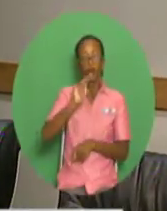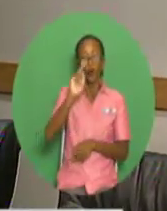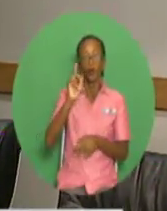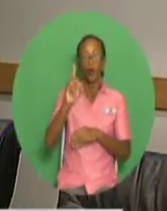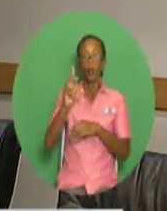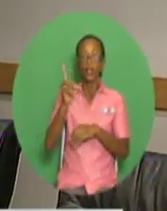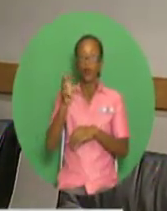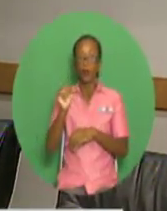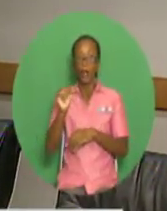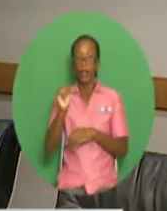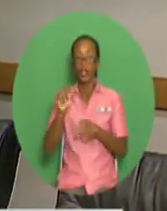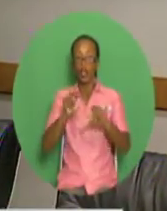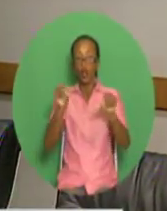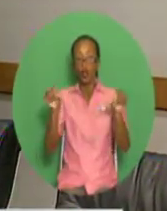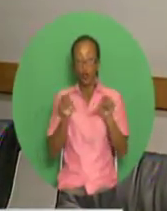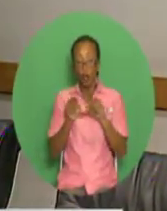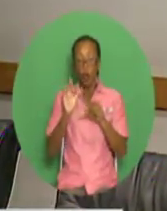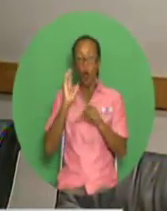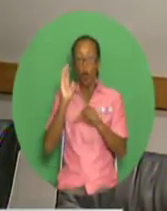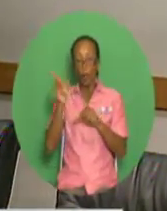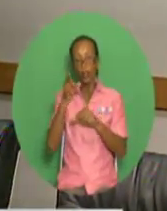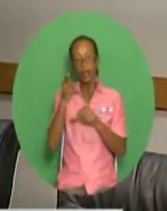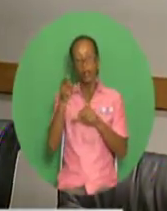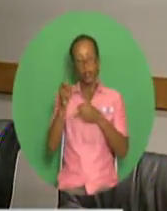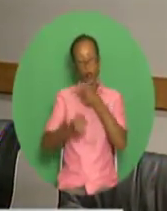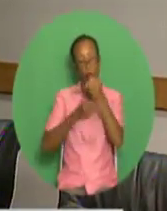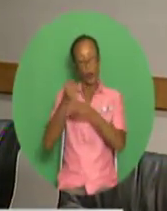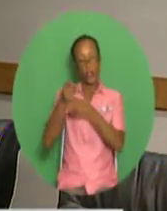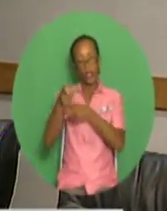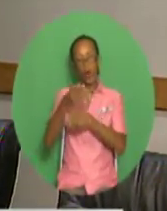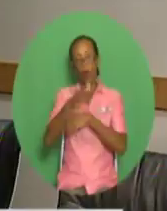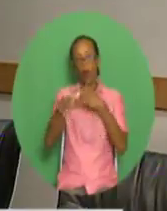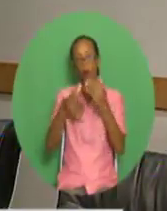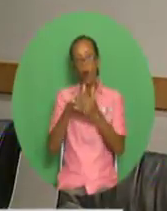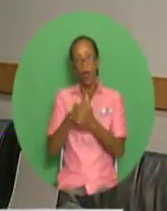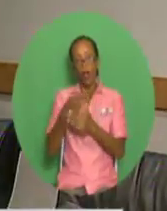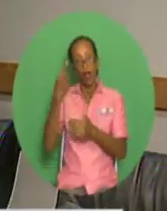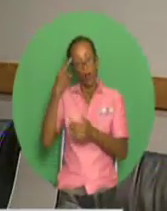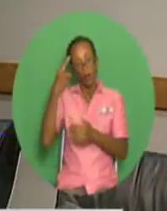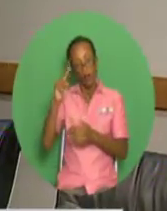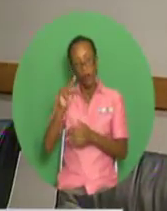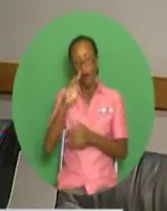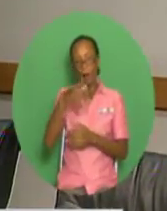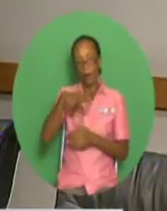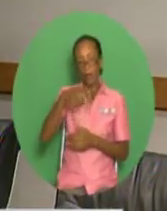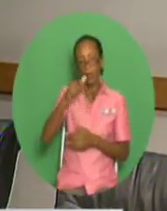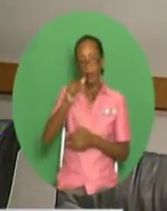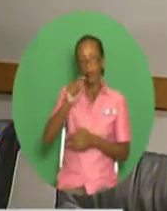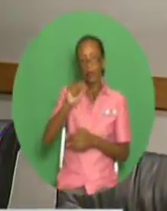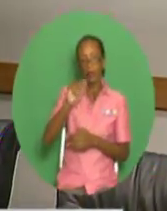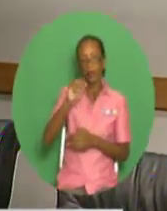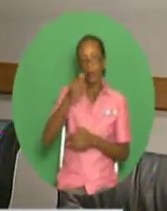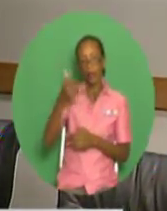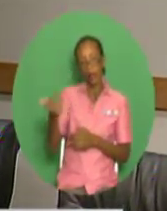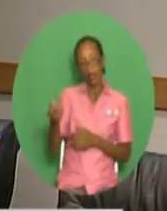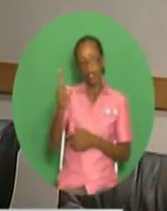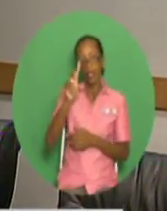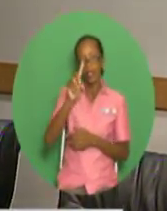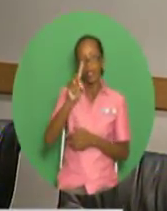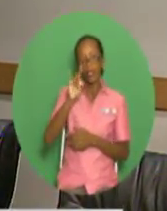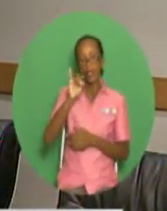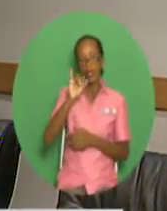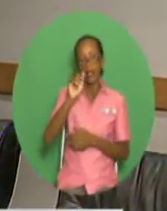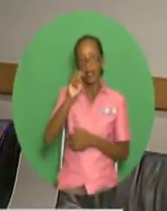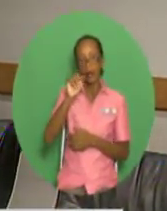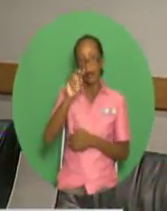Ground, that is going to be the hub for Diego Martin for sport, for Bagatelle, for Patna, for Diamond Vale, for River State, for Blue